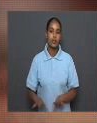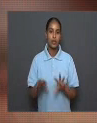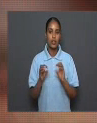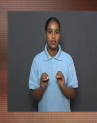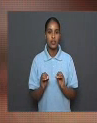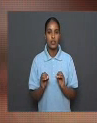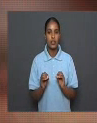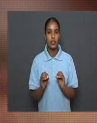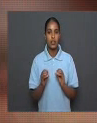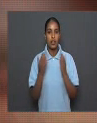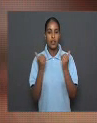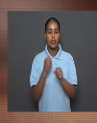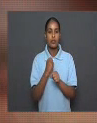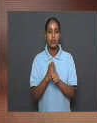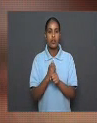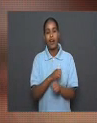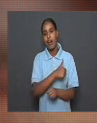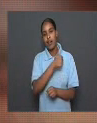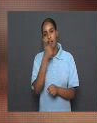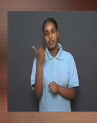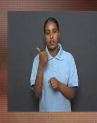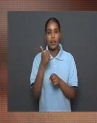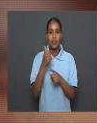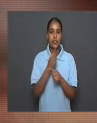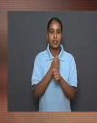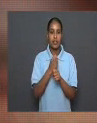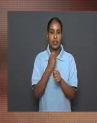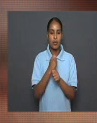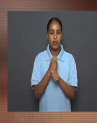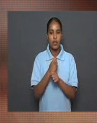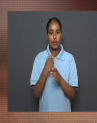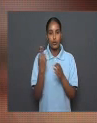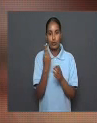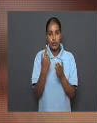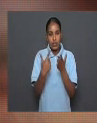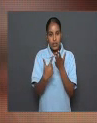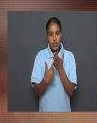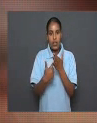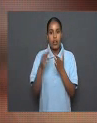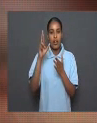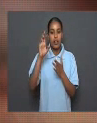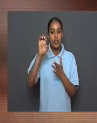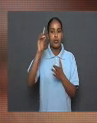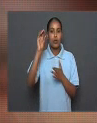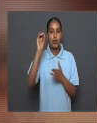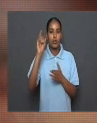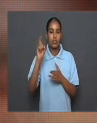Students, let us do another activity using this redox